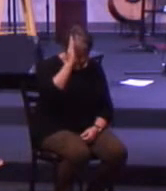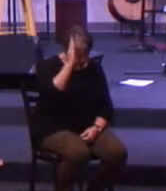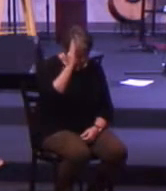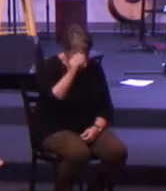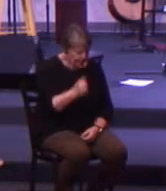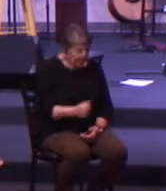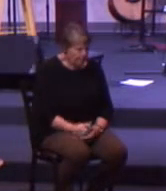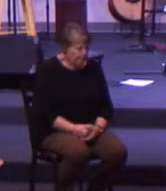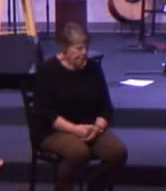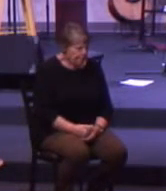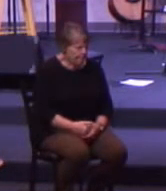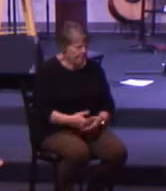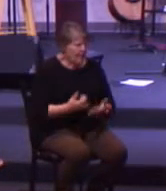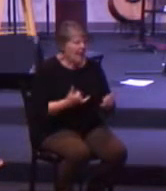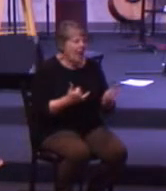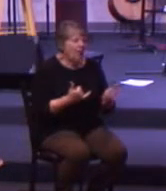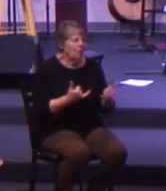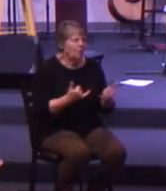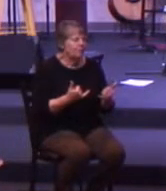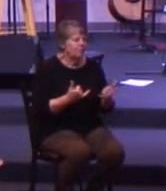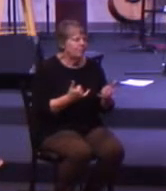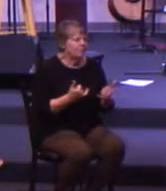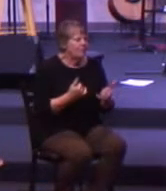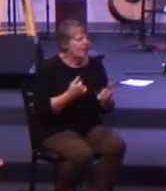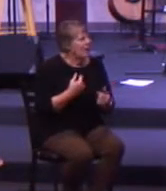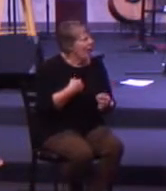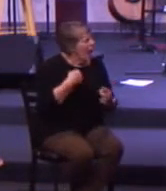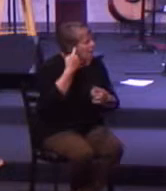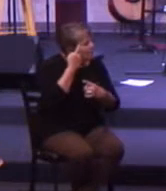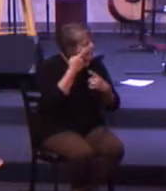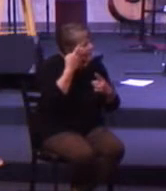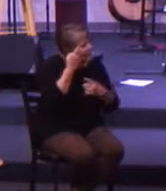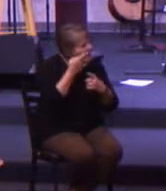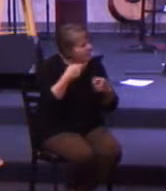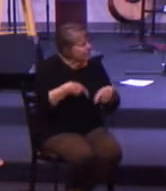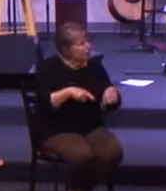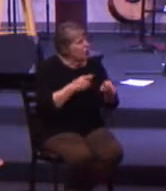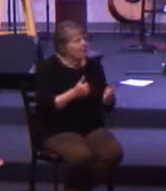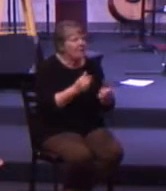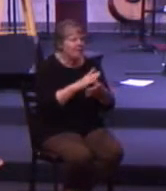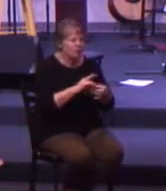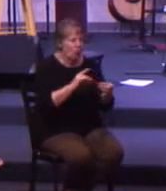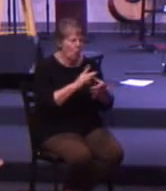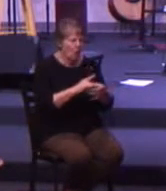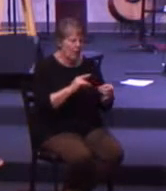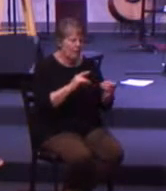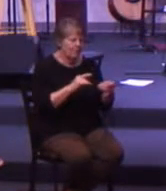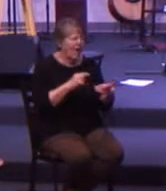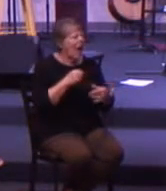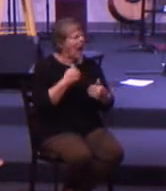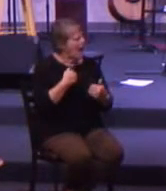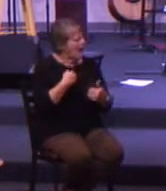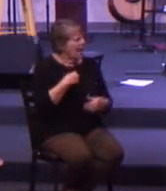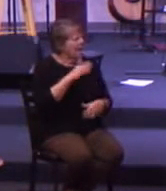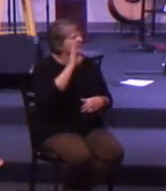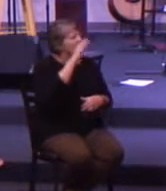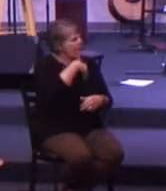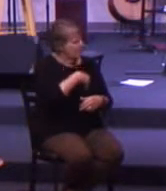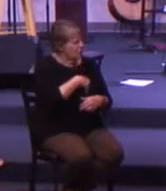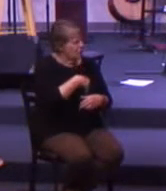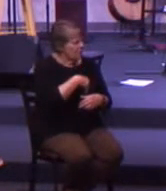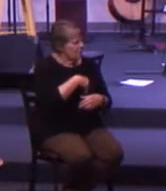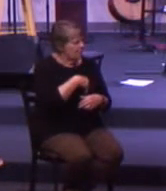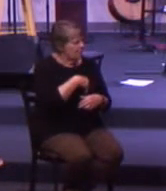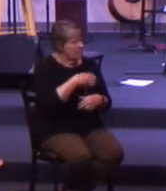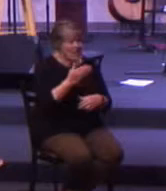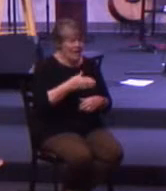as I was thinking through the Exodus story, there was an assumption that I had about the story that I didn't realize until just recently in